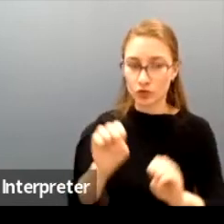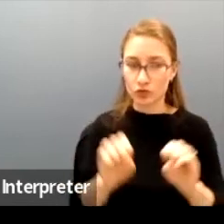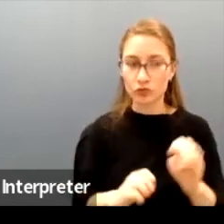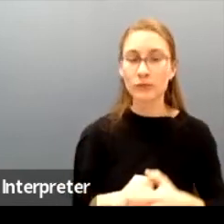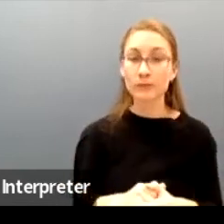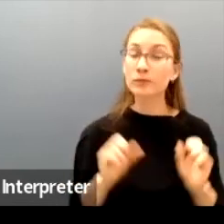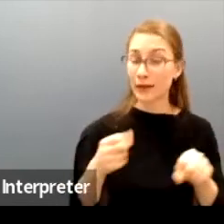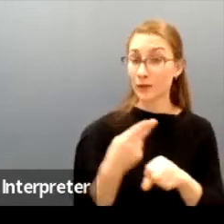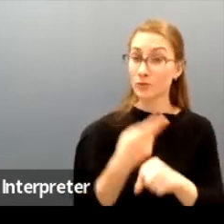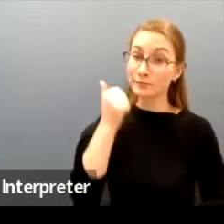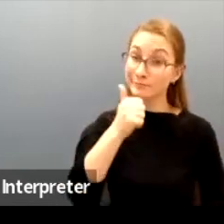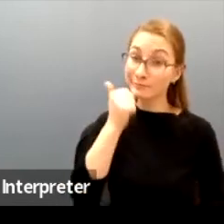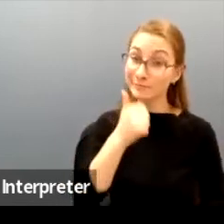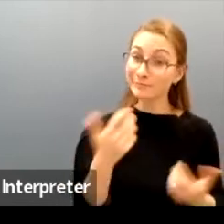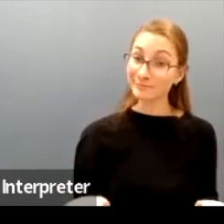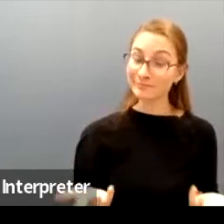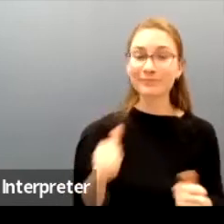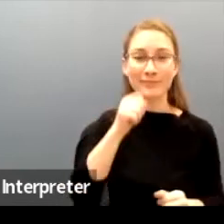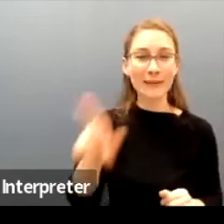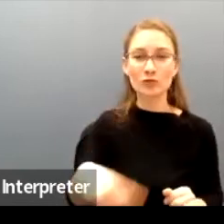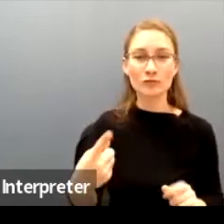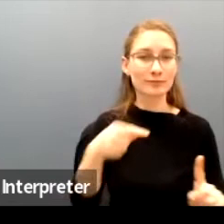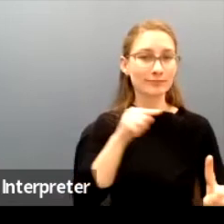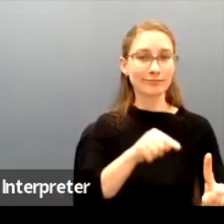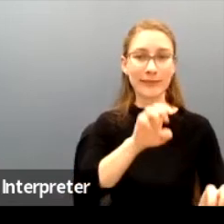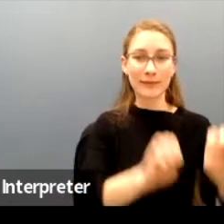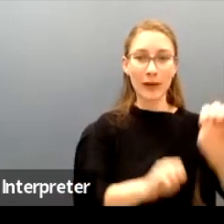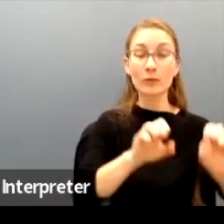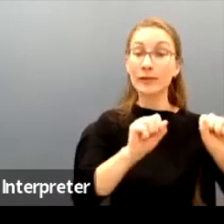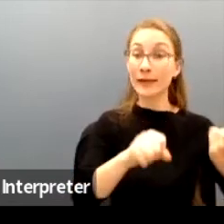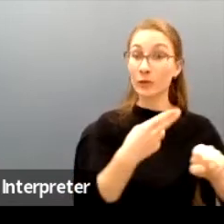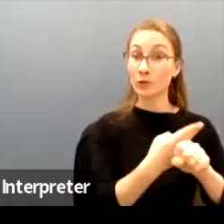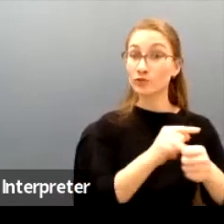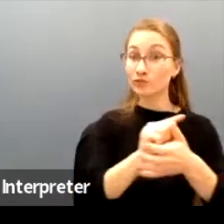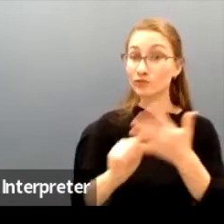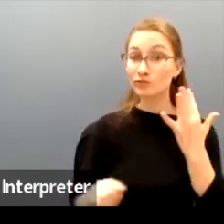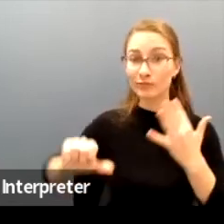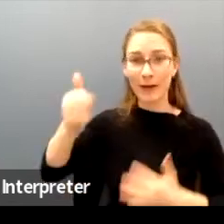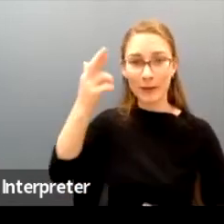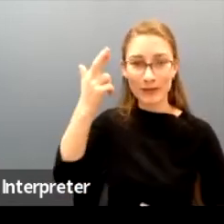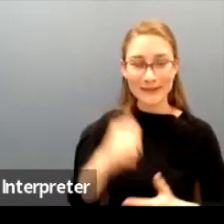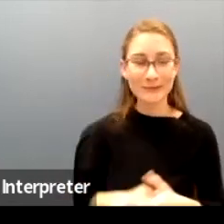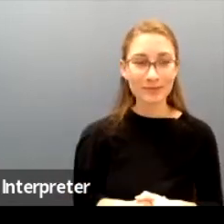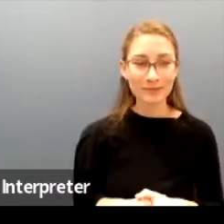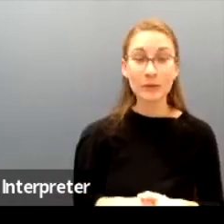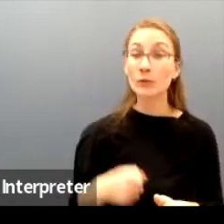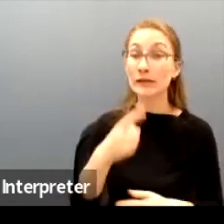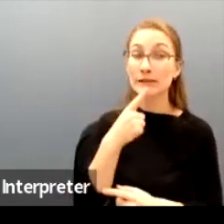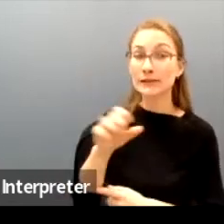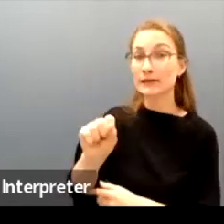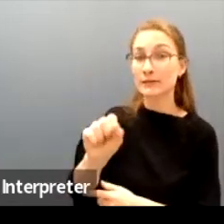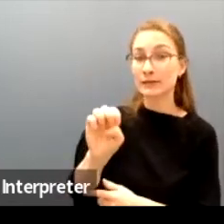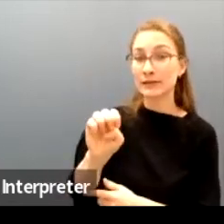limited towards evaluations. You can use this for anything and everything. So it says SET because it was created with a student in